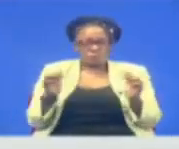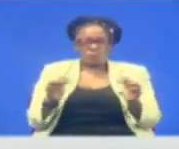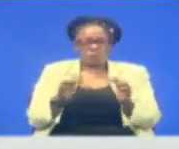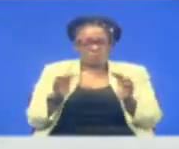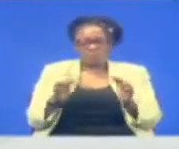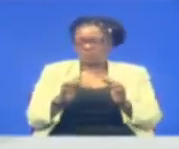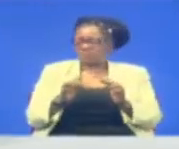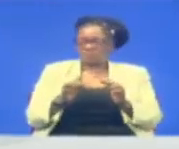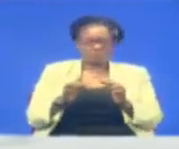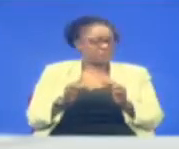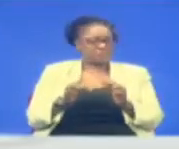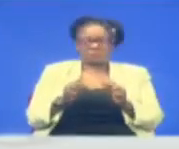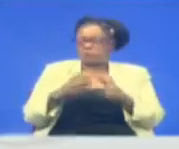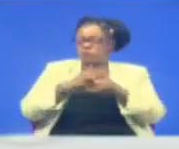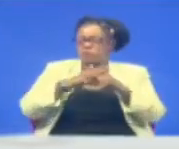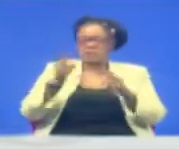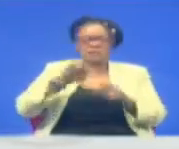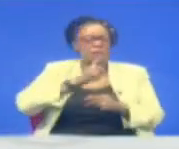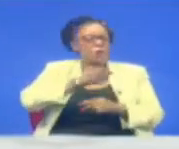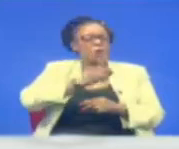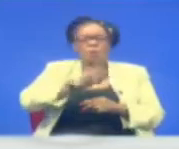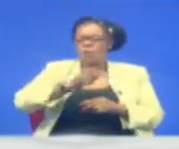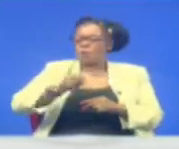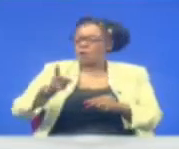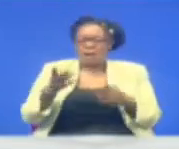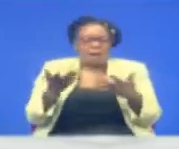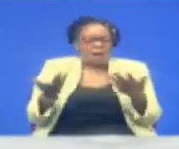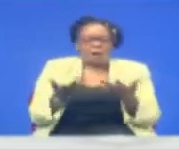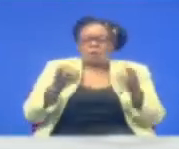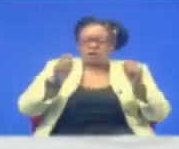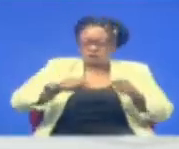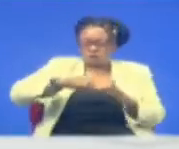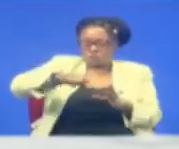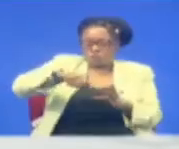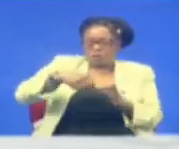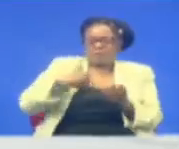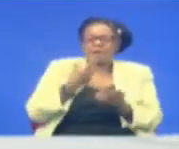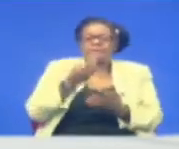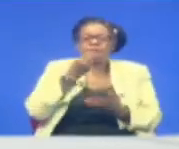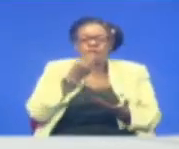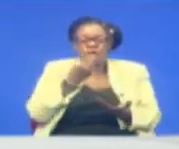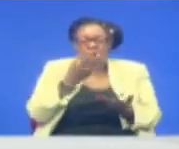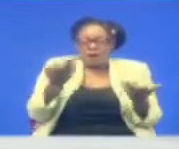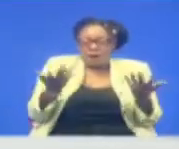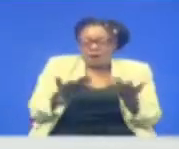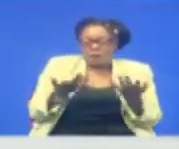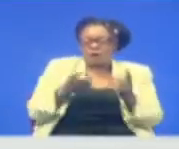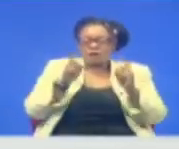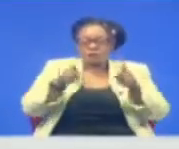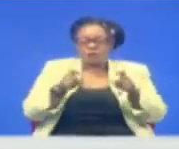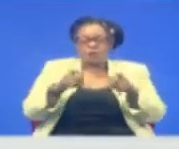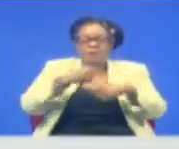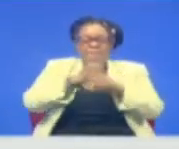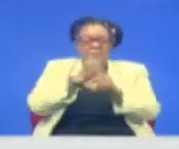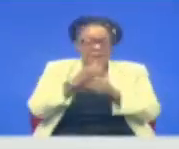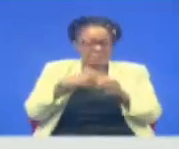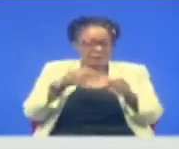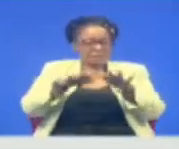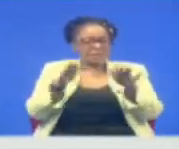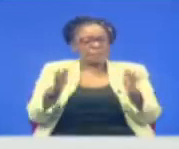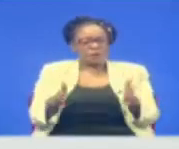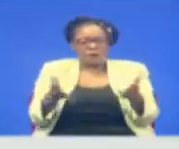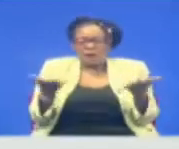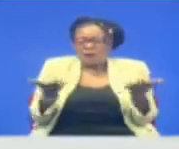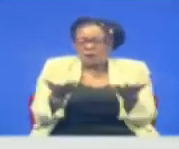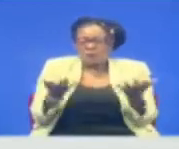Usianze kunidictatia how I should cook my food, how I should make my tables, how I